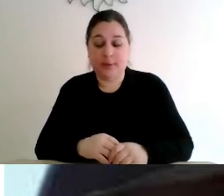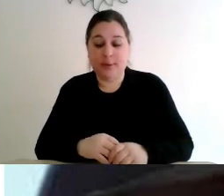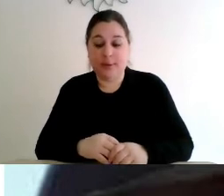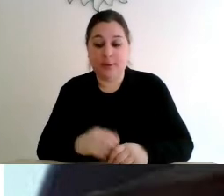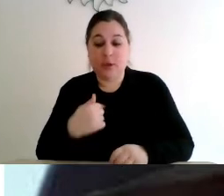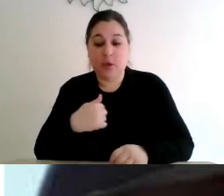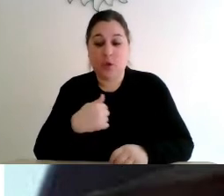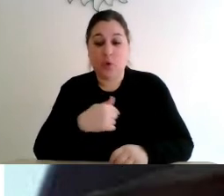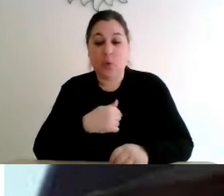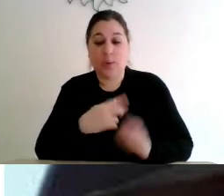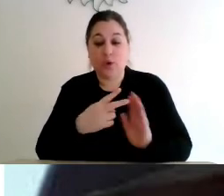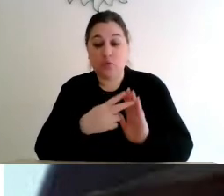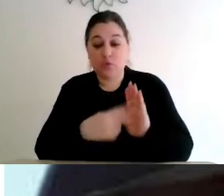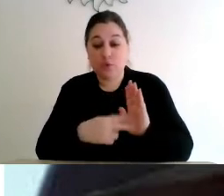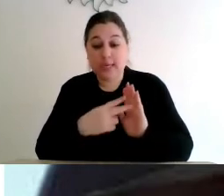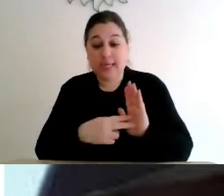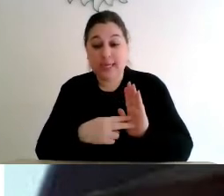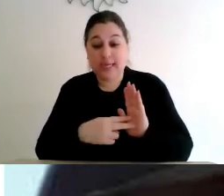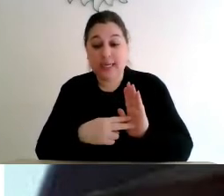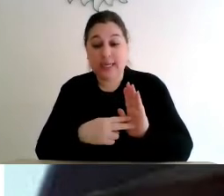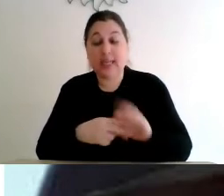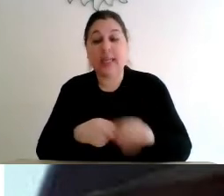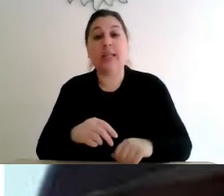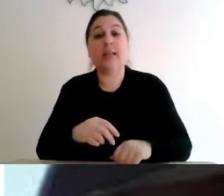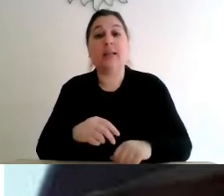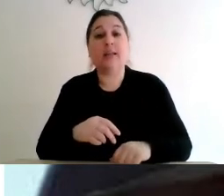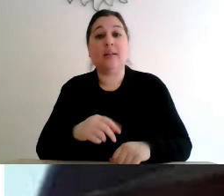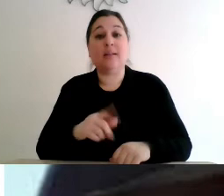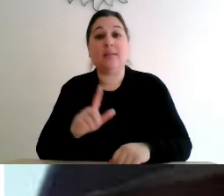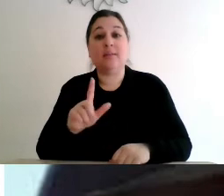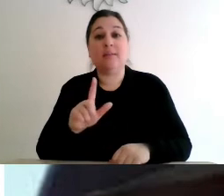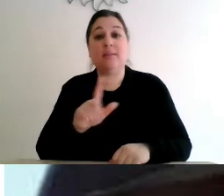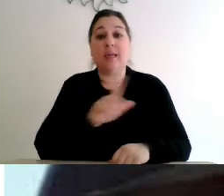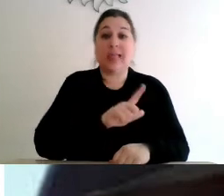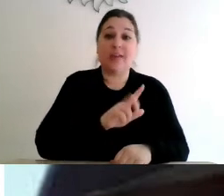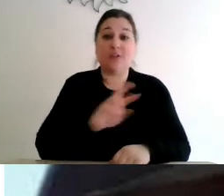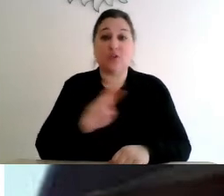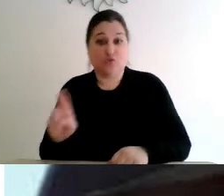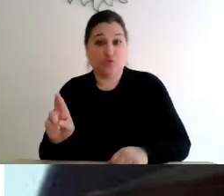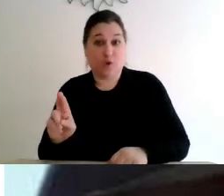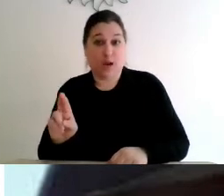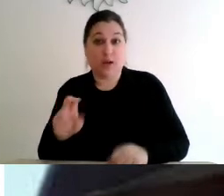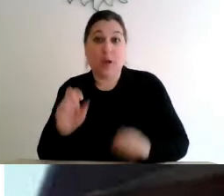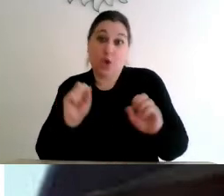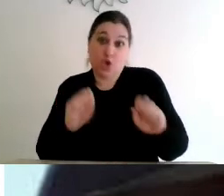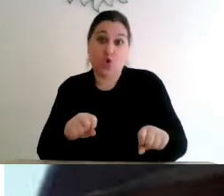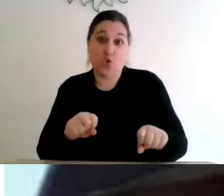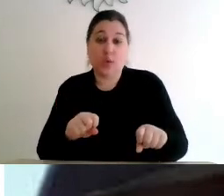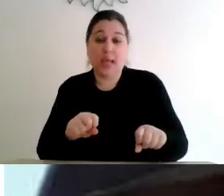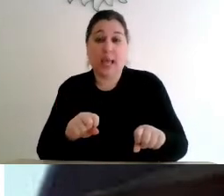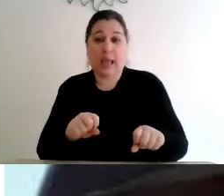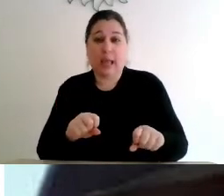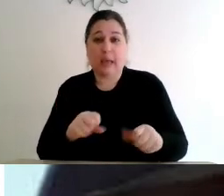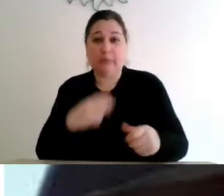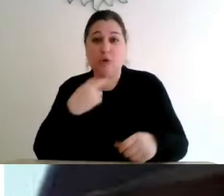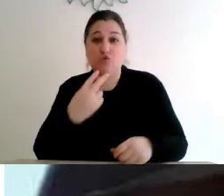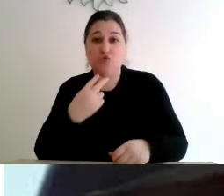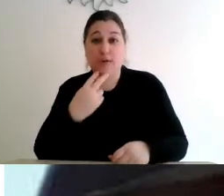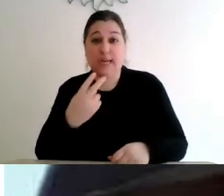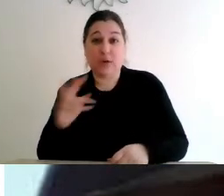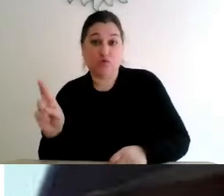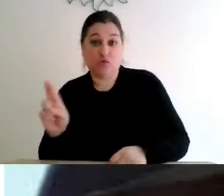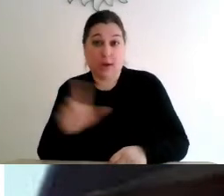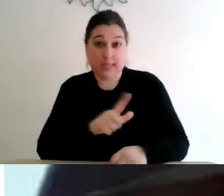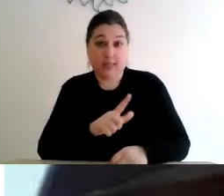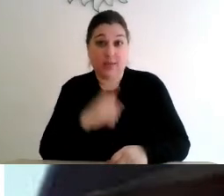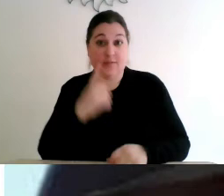4. Okay, we read it from left to right. Yes, you can read it from